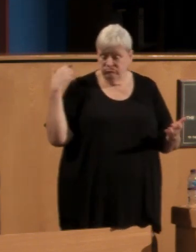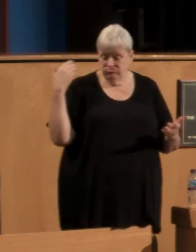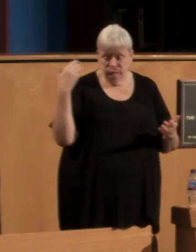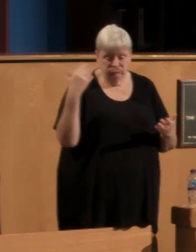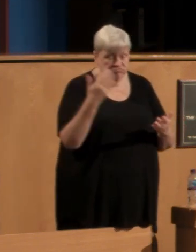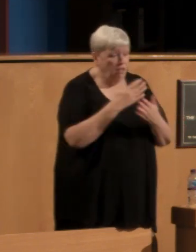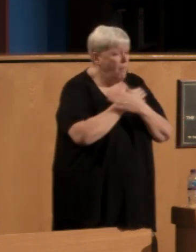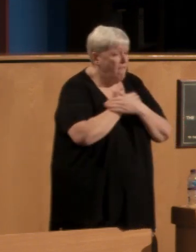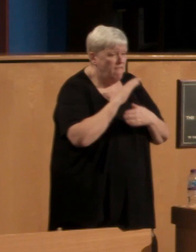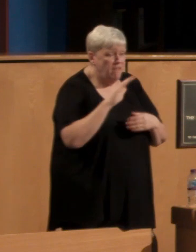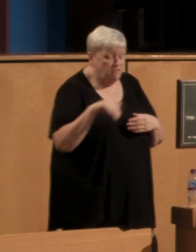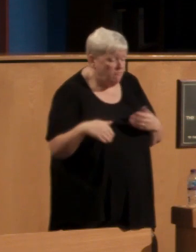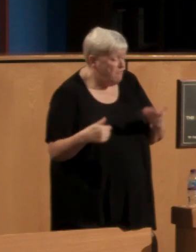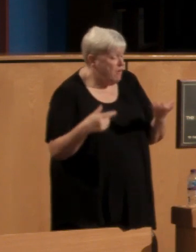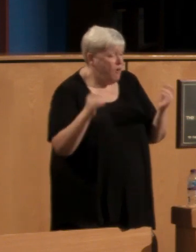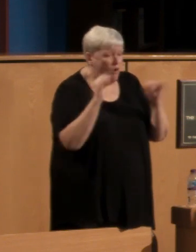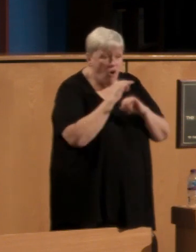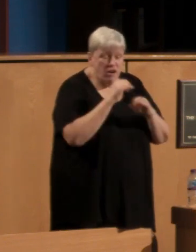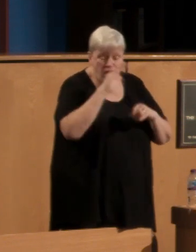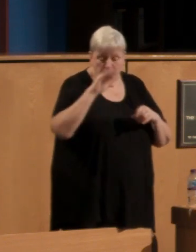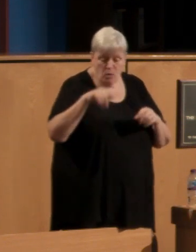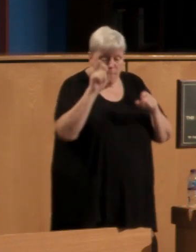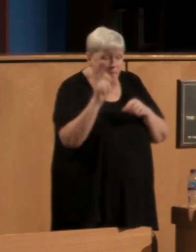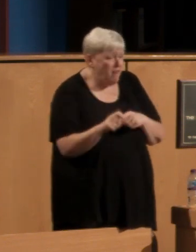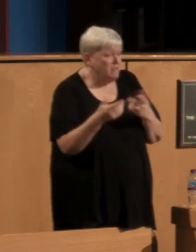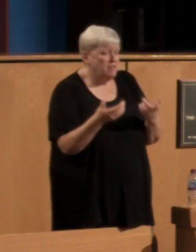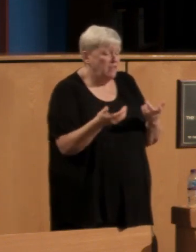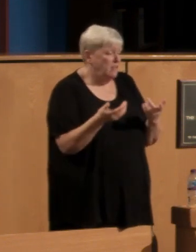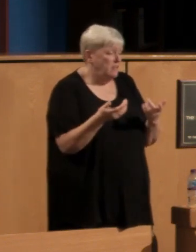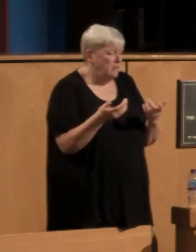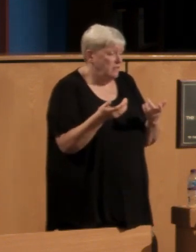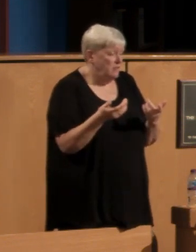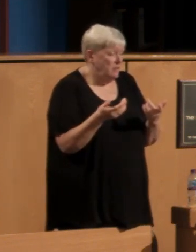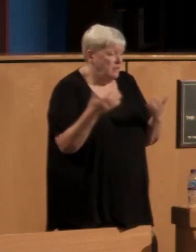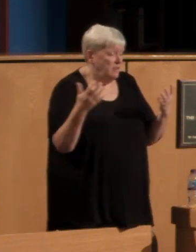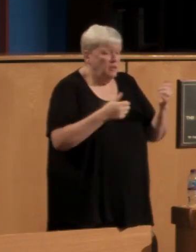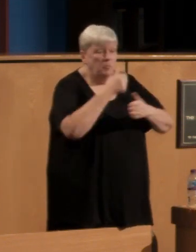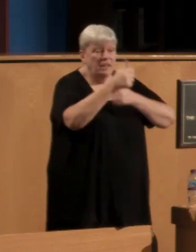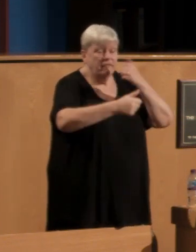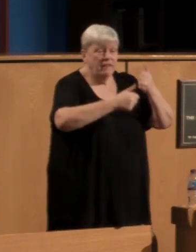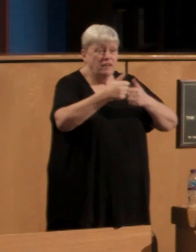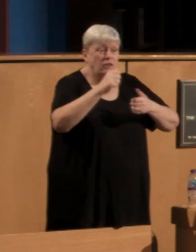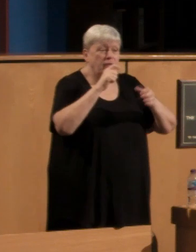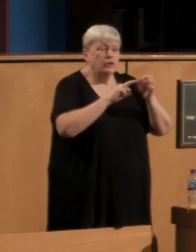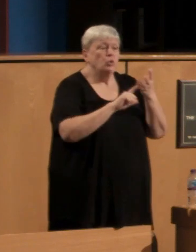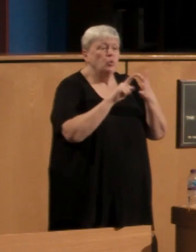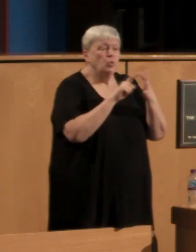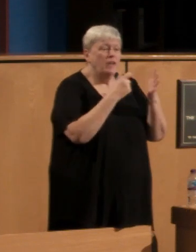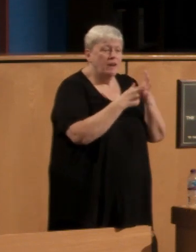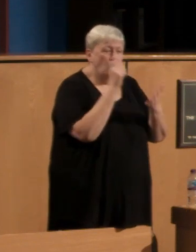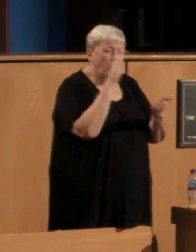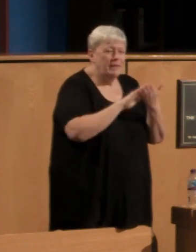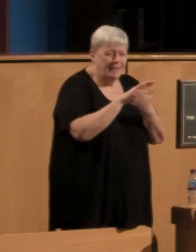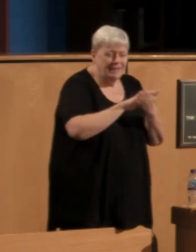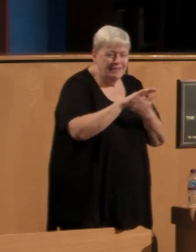always loved horror. I'm a queer person, and a big fan of what queer means, not just in terms of sexuality,